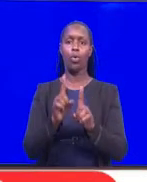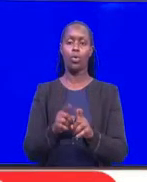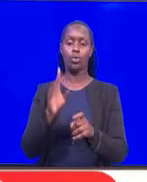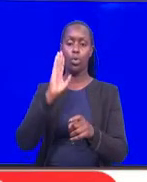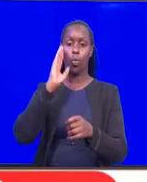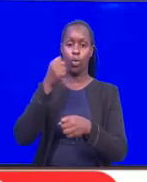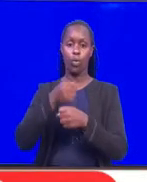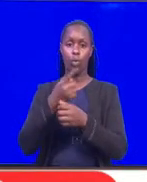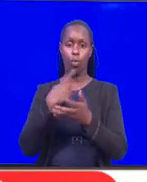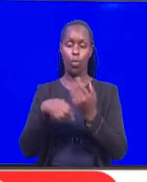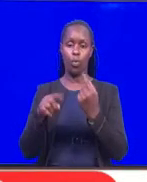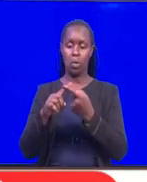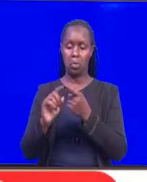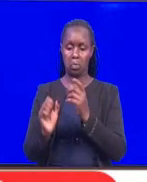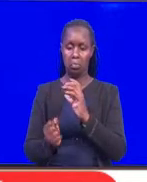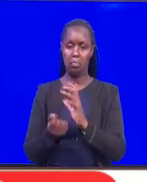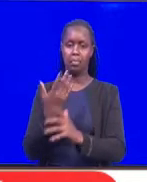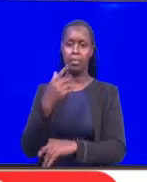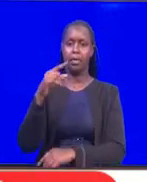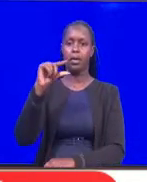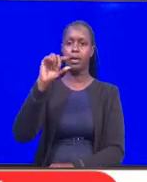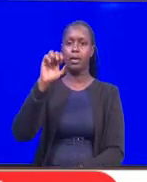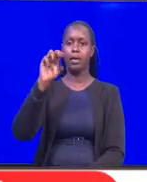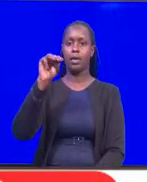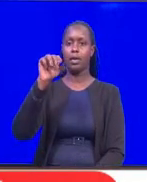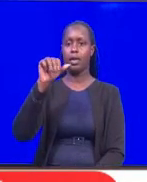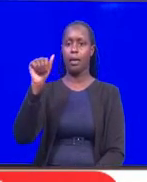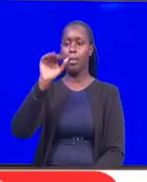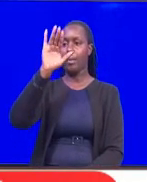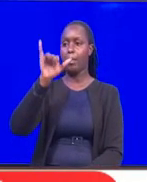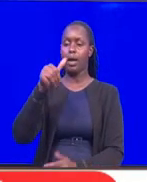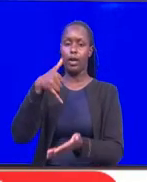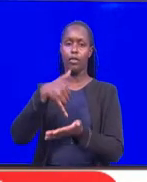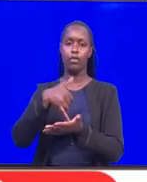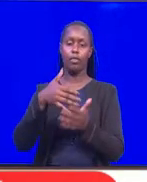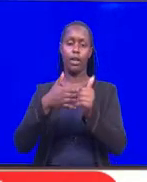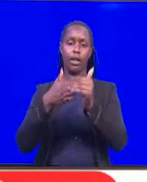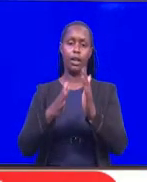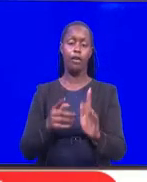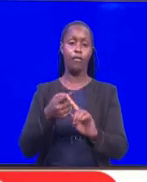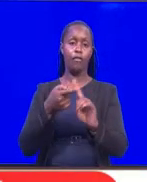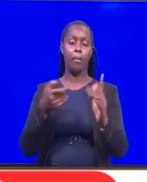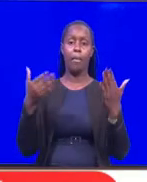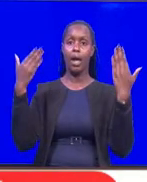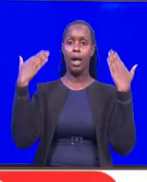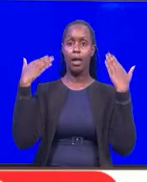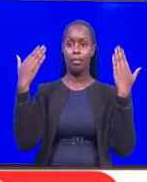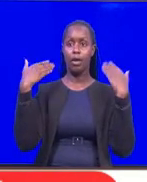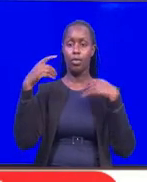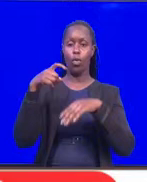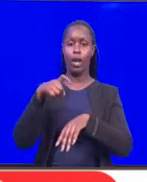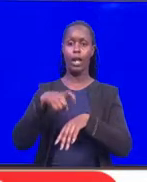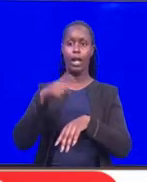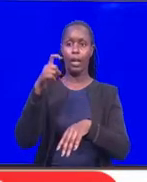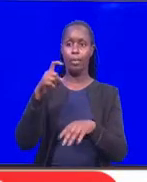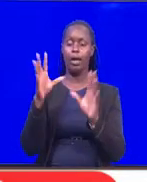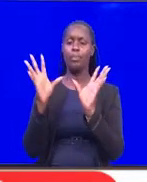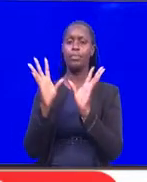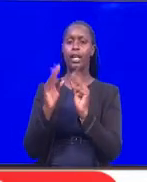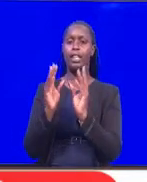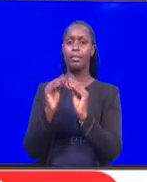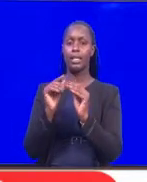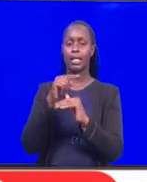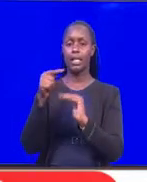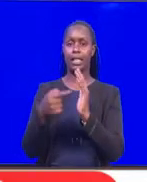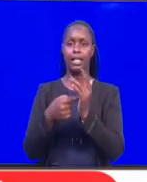the Gema community by involving leaders from the Embu and Meru communities. And as Apollo Kamau reports, the meeting comes